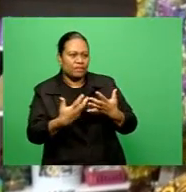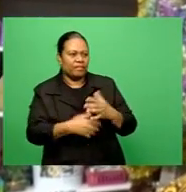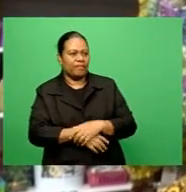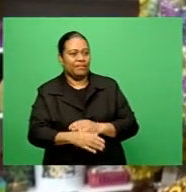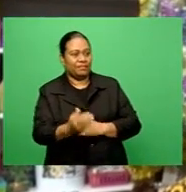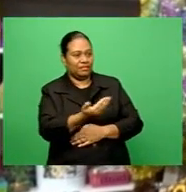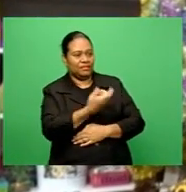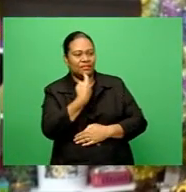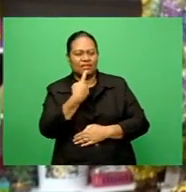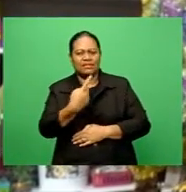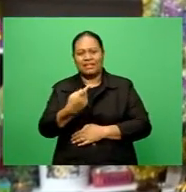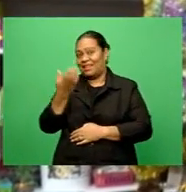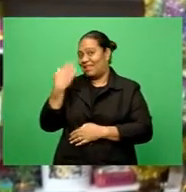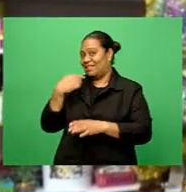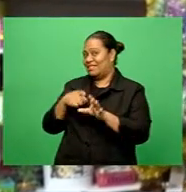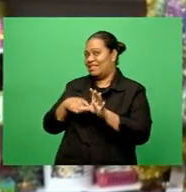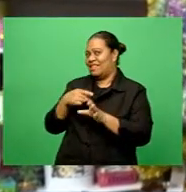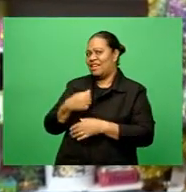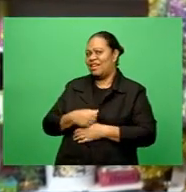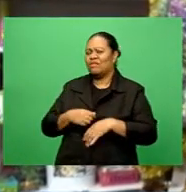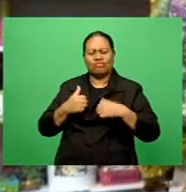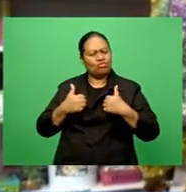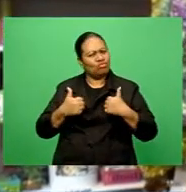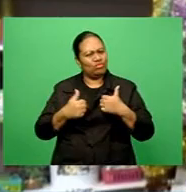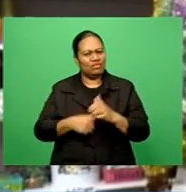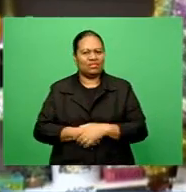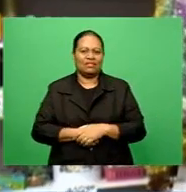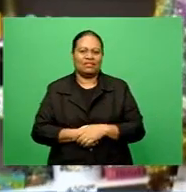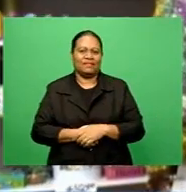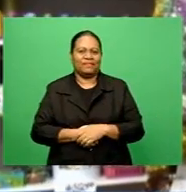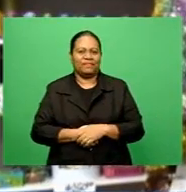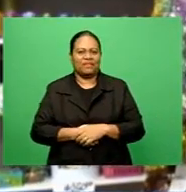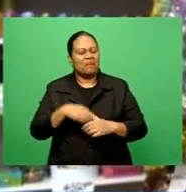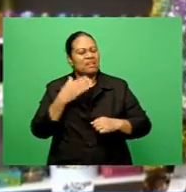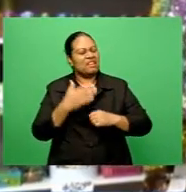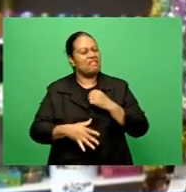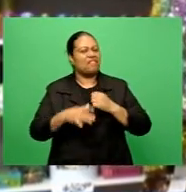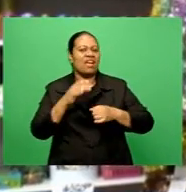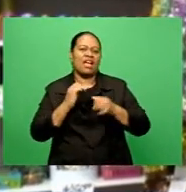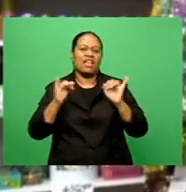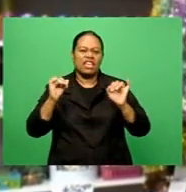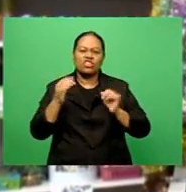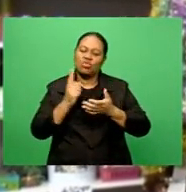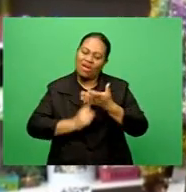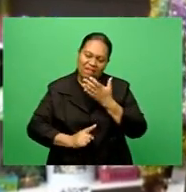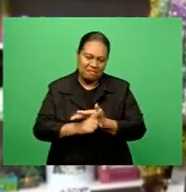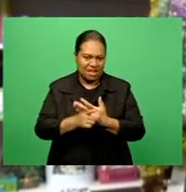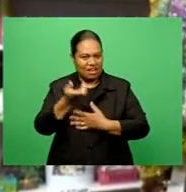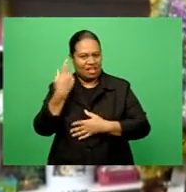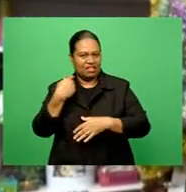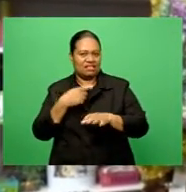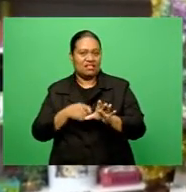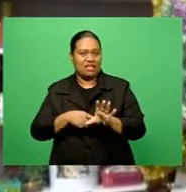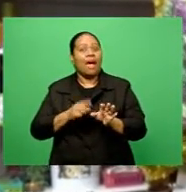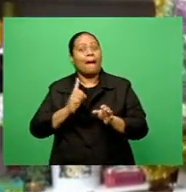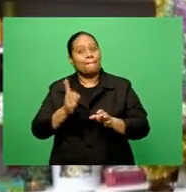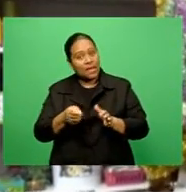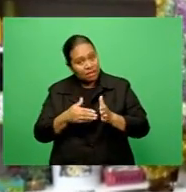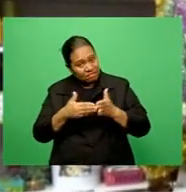year was very good because we didn't have this situation at that point. So regarding the situation now, it